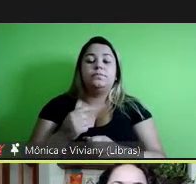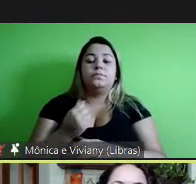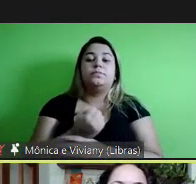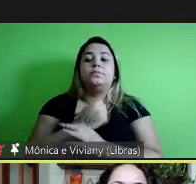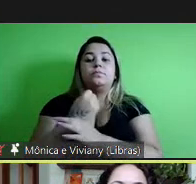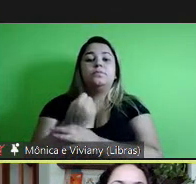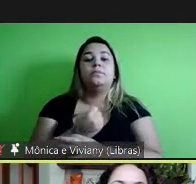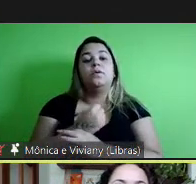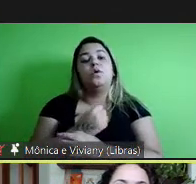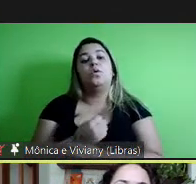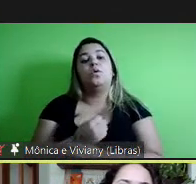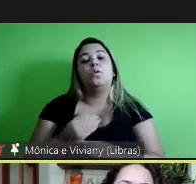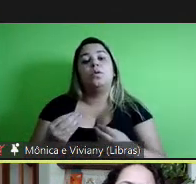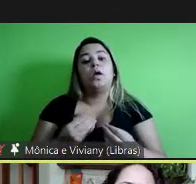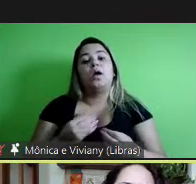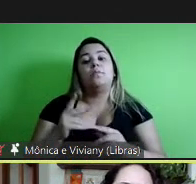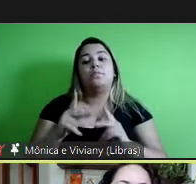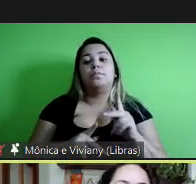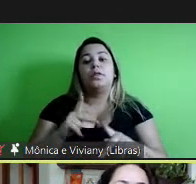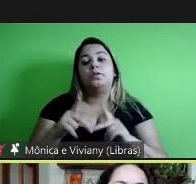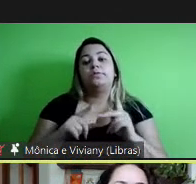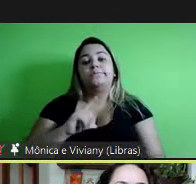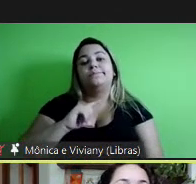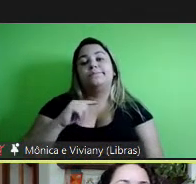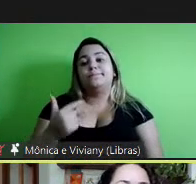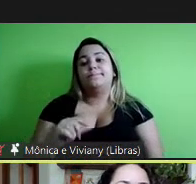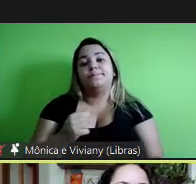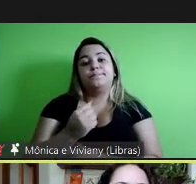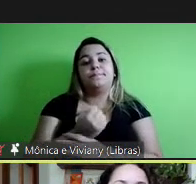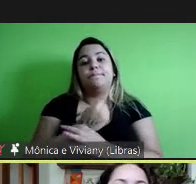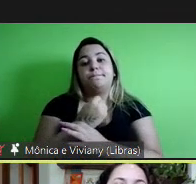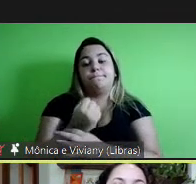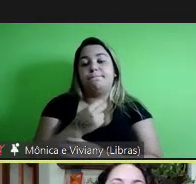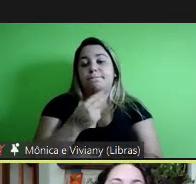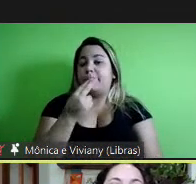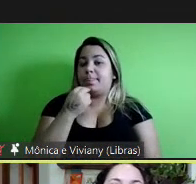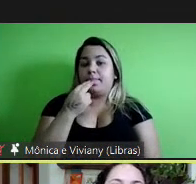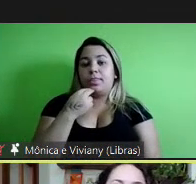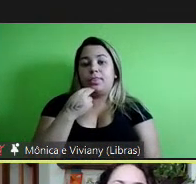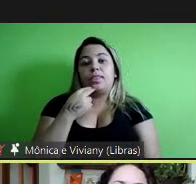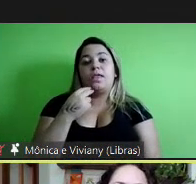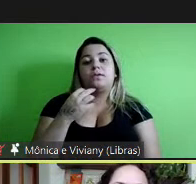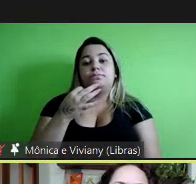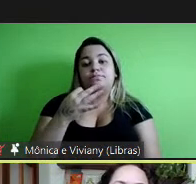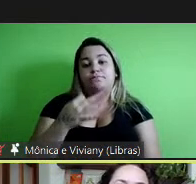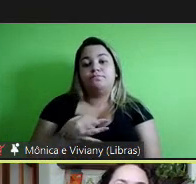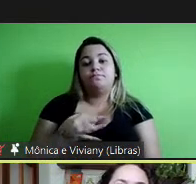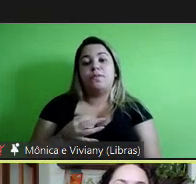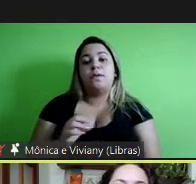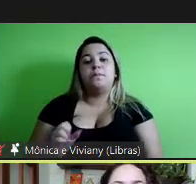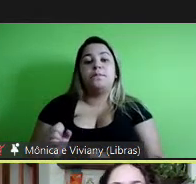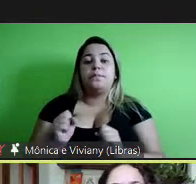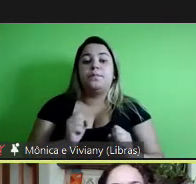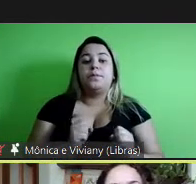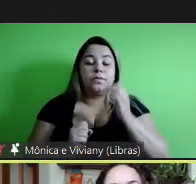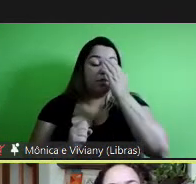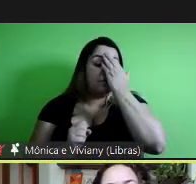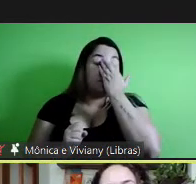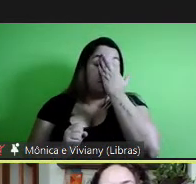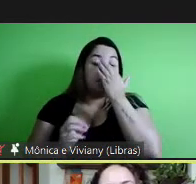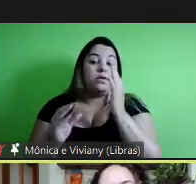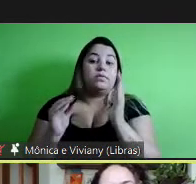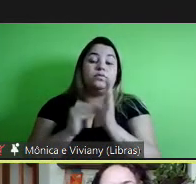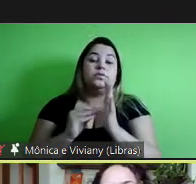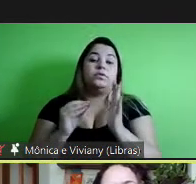food insecurity when population does not have this type of security guaranteed. This can